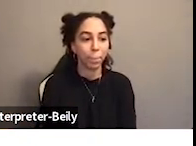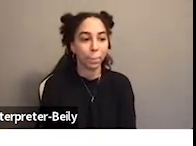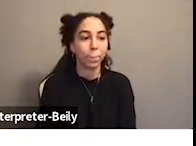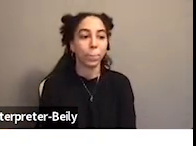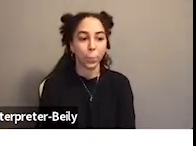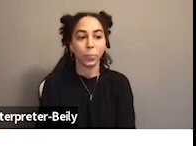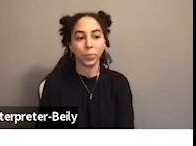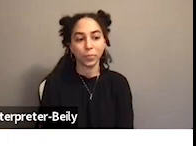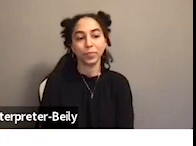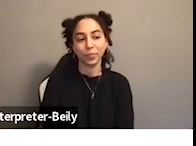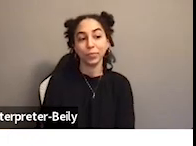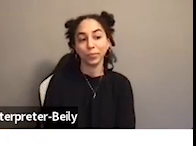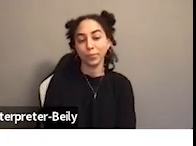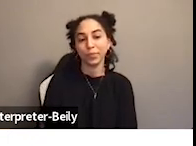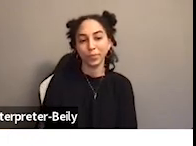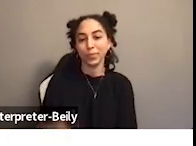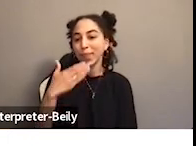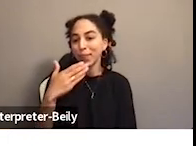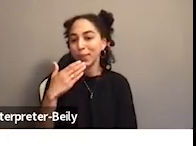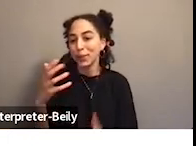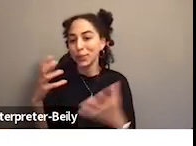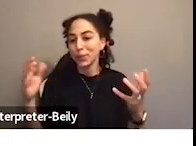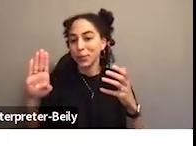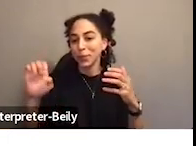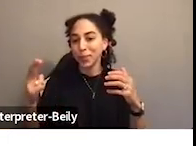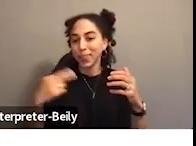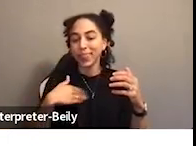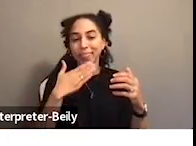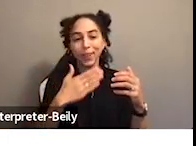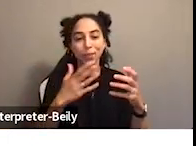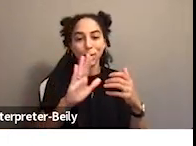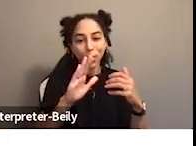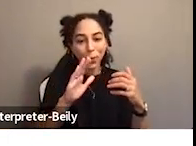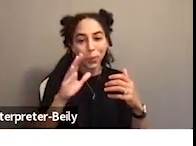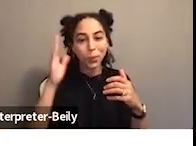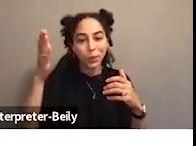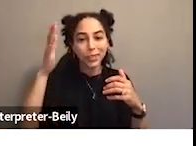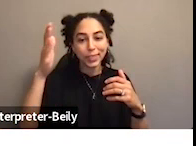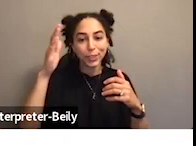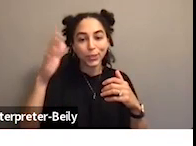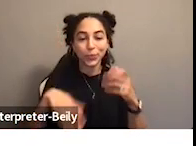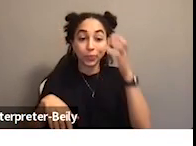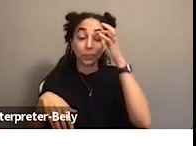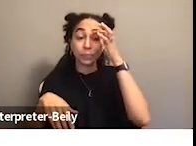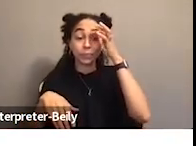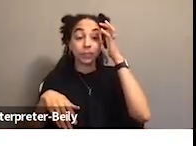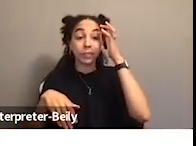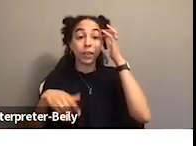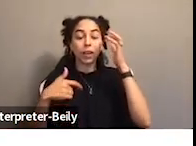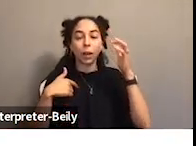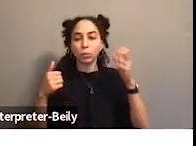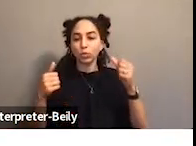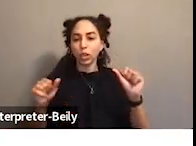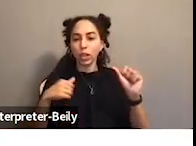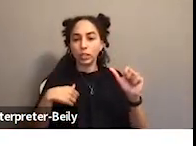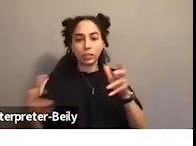Thank you so much, Beth, Thank for your you. time. Thank you for your presentation. And I'm trying to